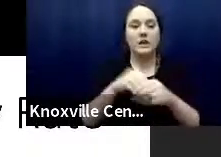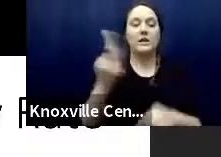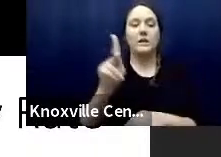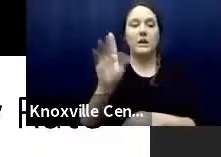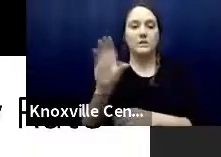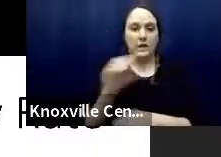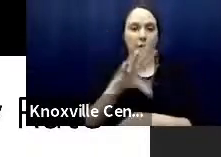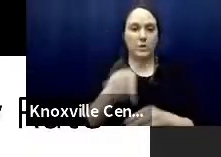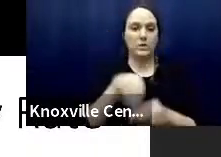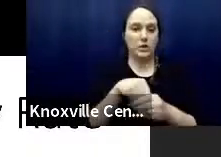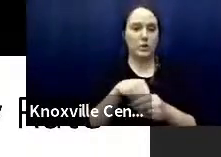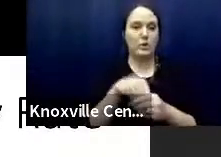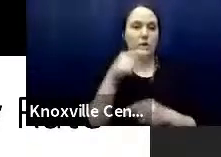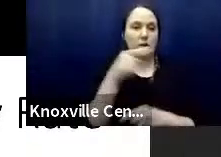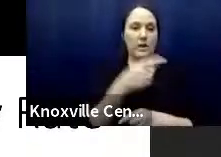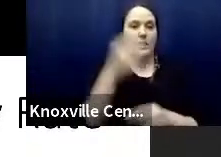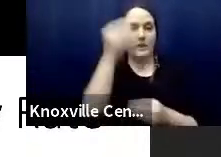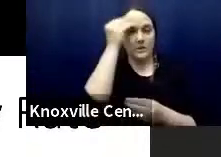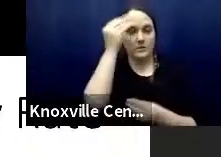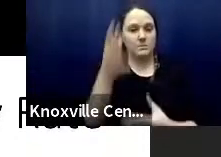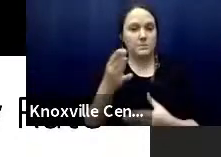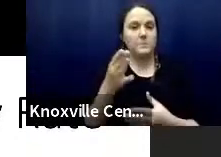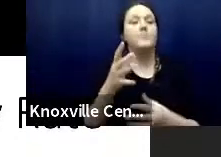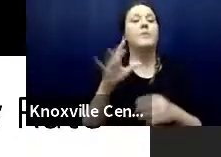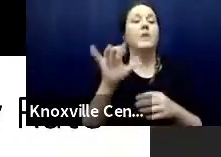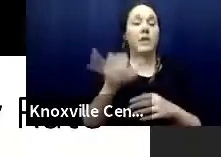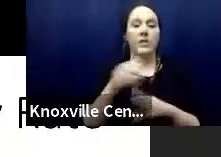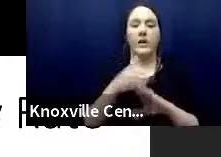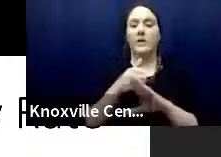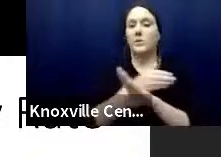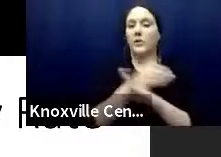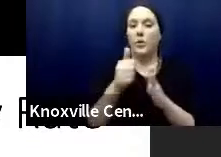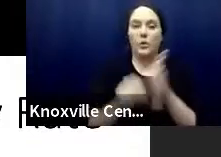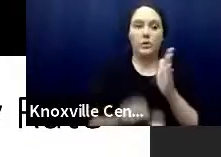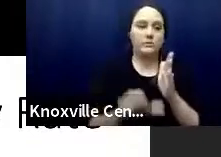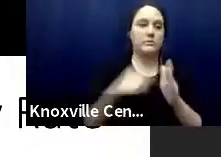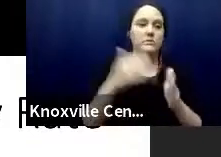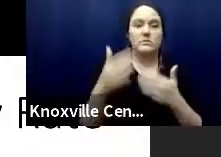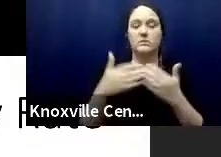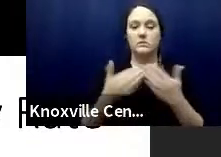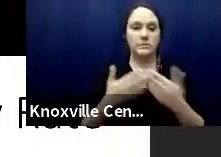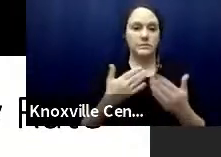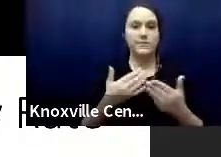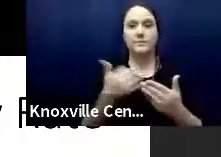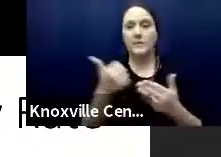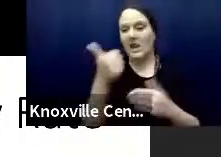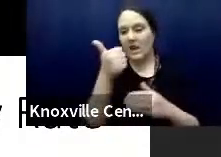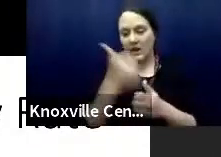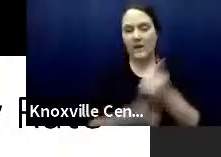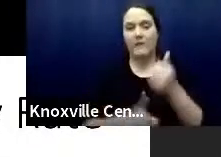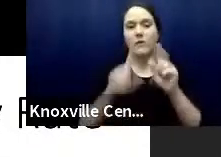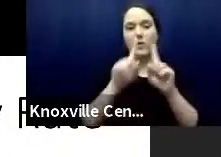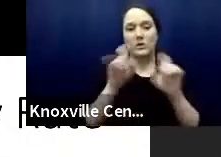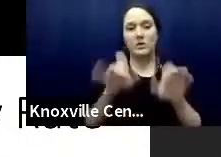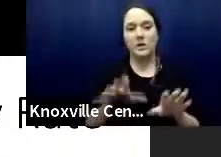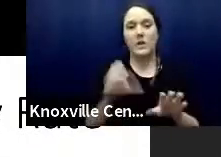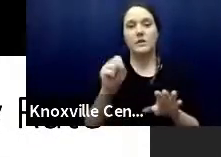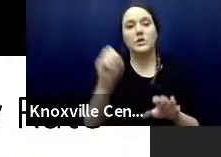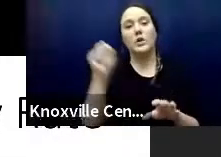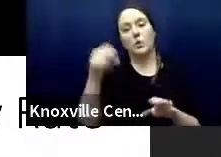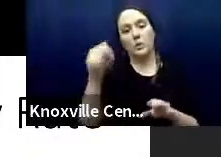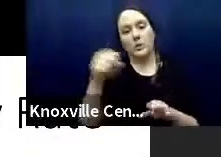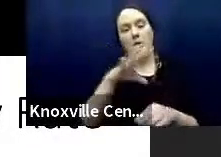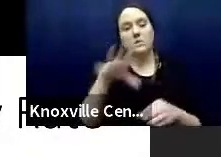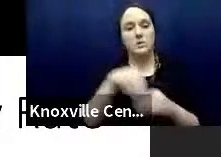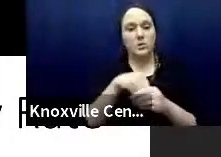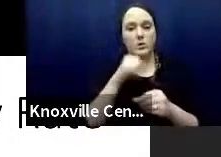is included in this data. And that would include those preoperative tests that are being done. And so, yes, they're in there. They're